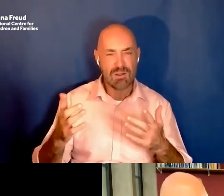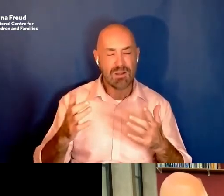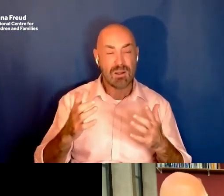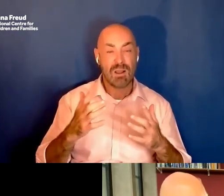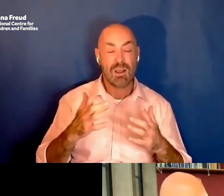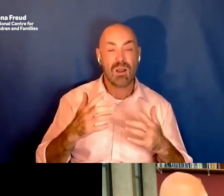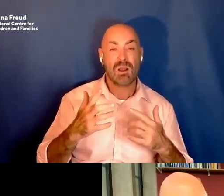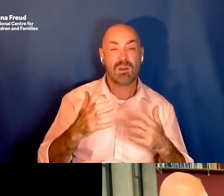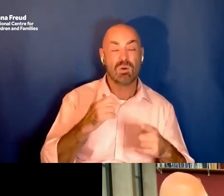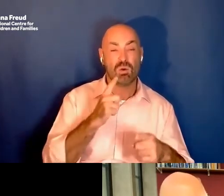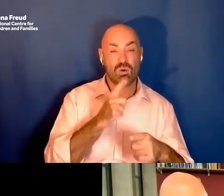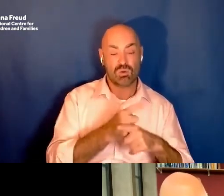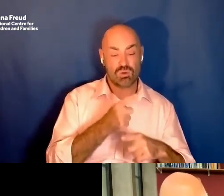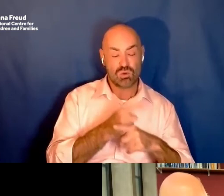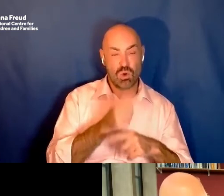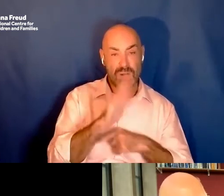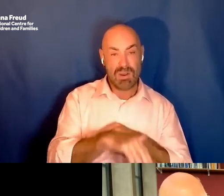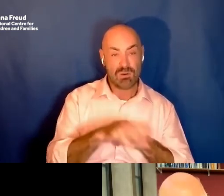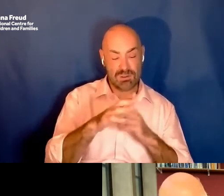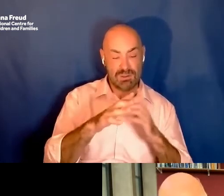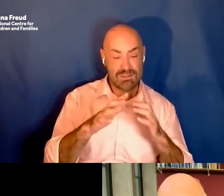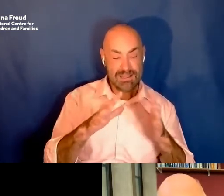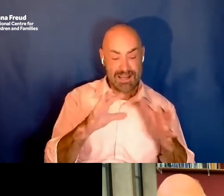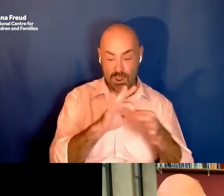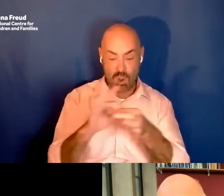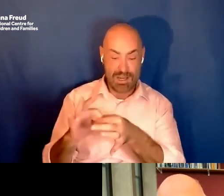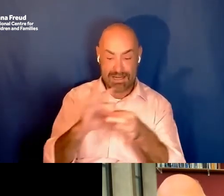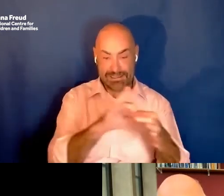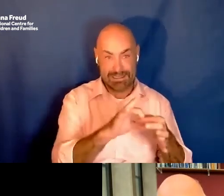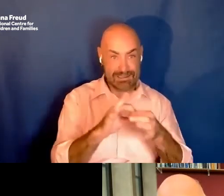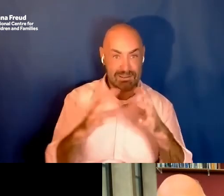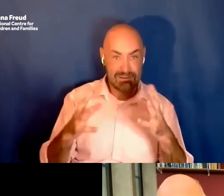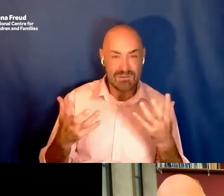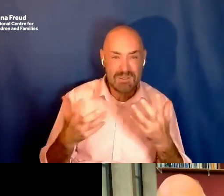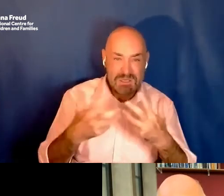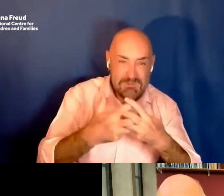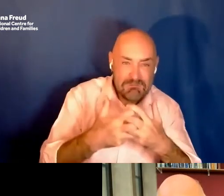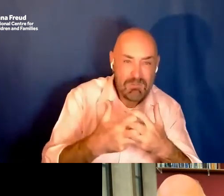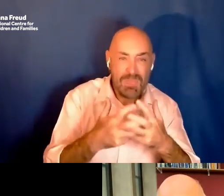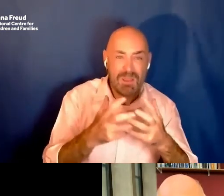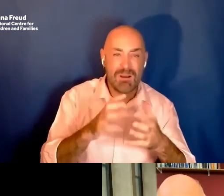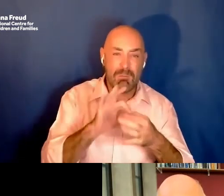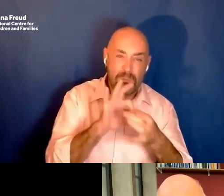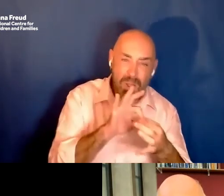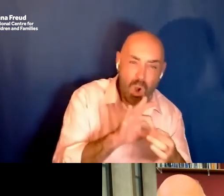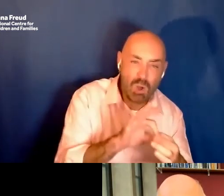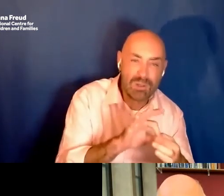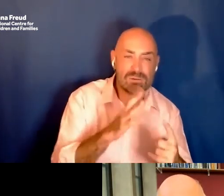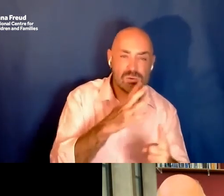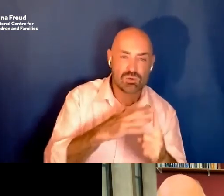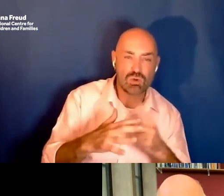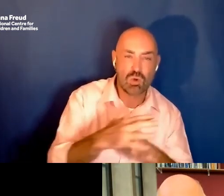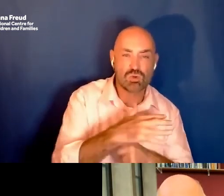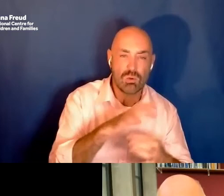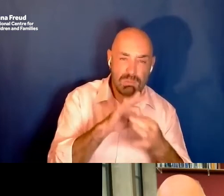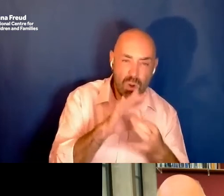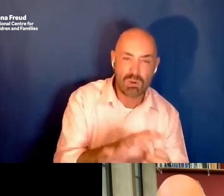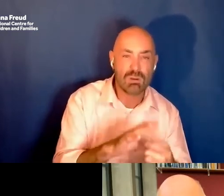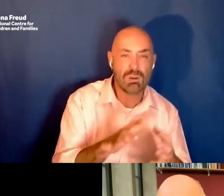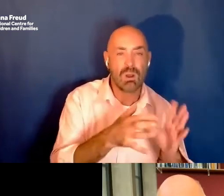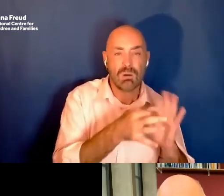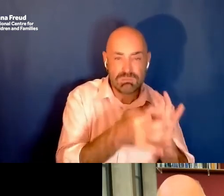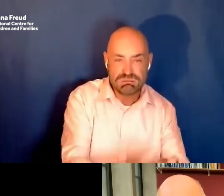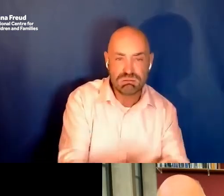talking about increasing connectedness. We know that connectedness, belonging, strong social connectedness to